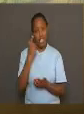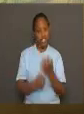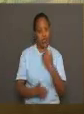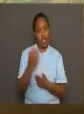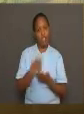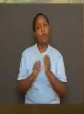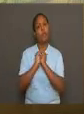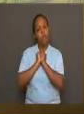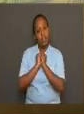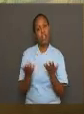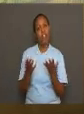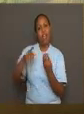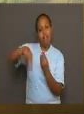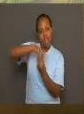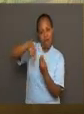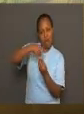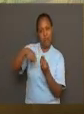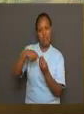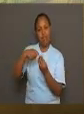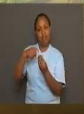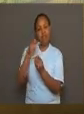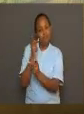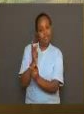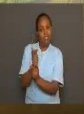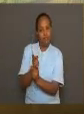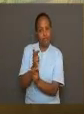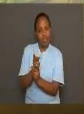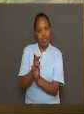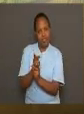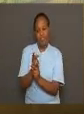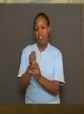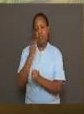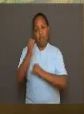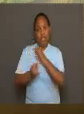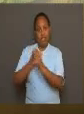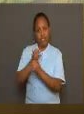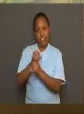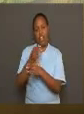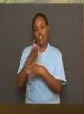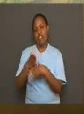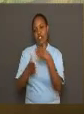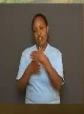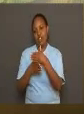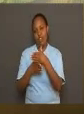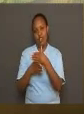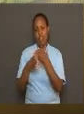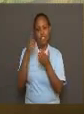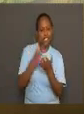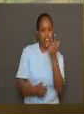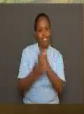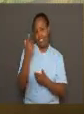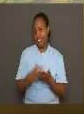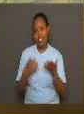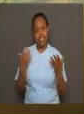how environmental protection is important on an international level. We discussed